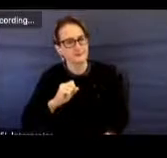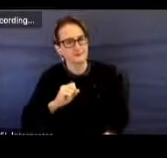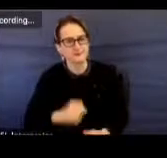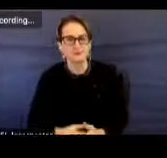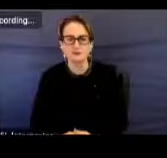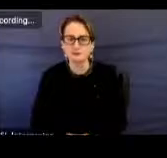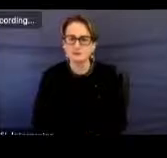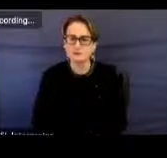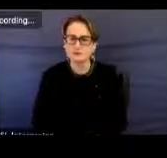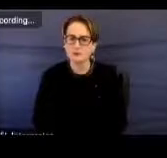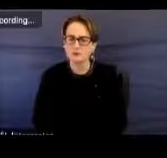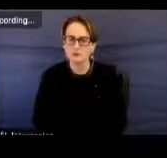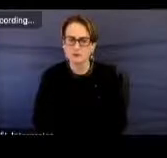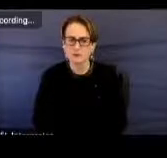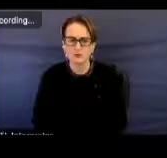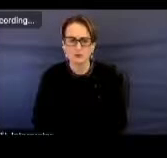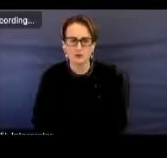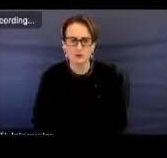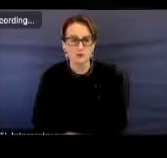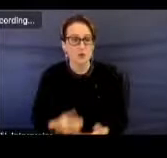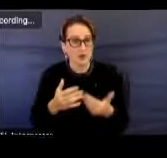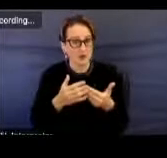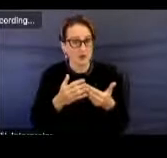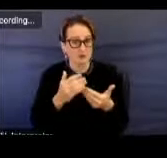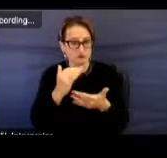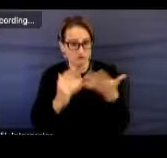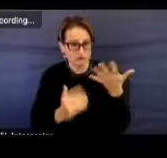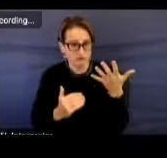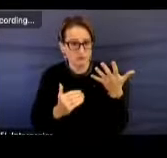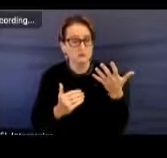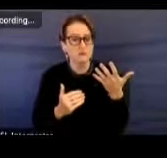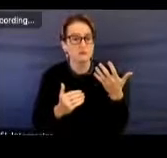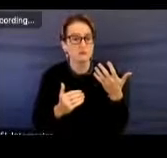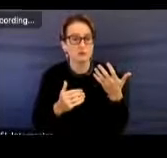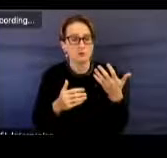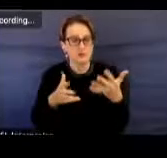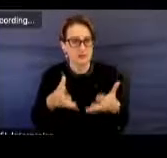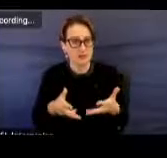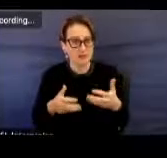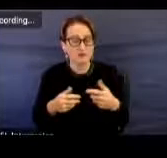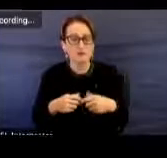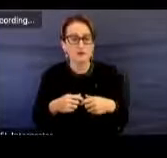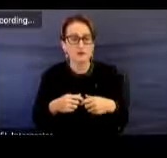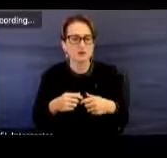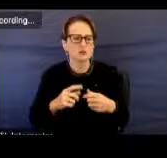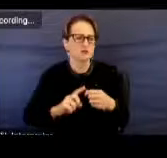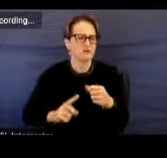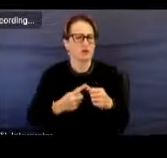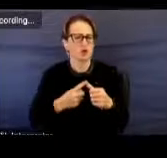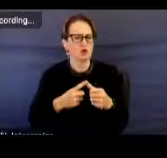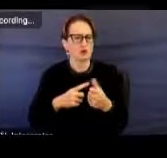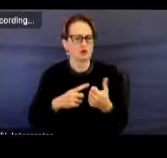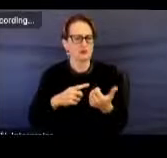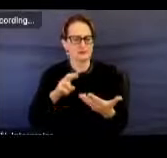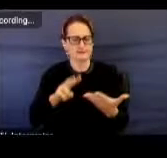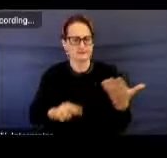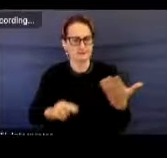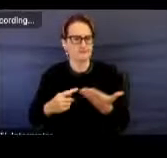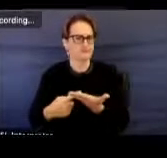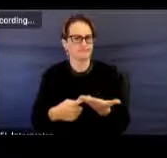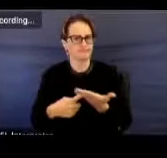So nevertheless, we go through the rest of these, I guess, at least to take a first look at them. See, Commissioner